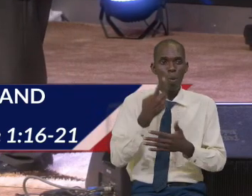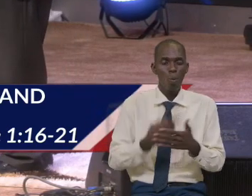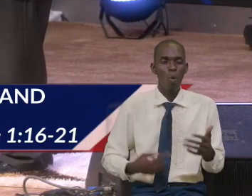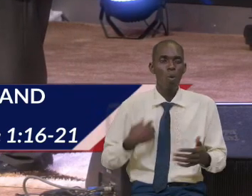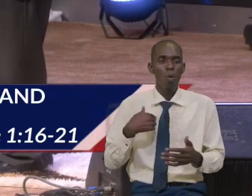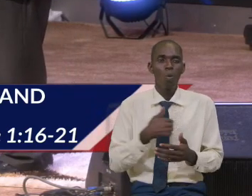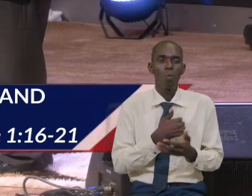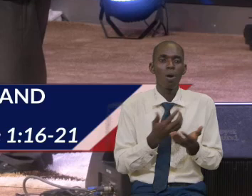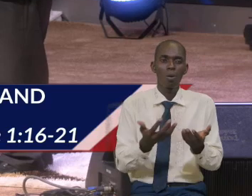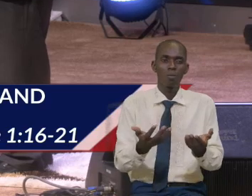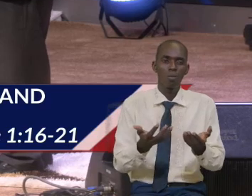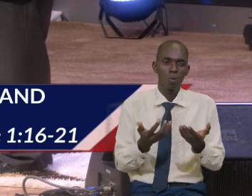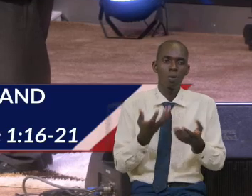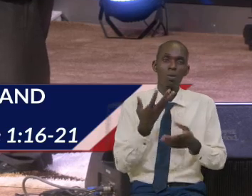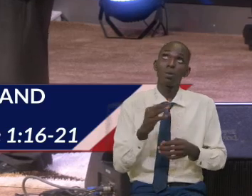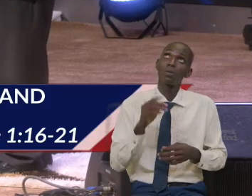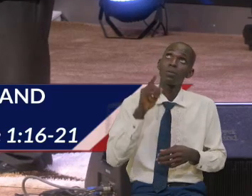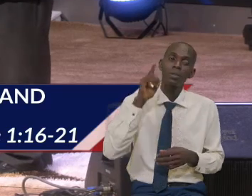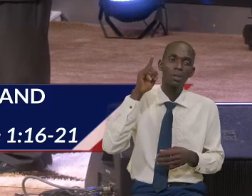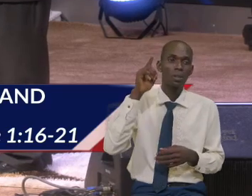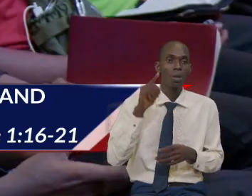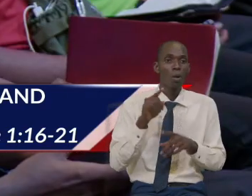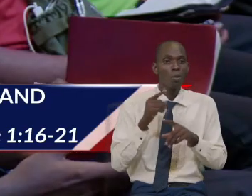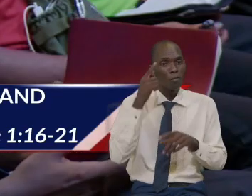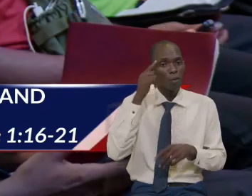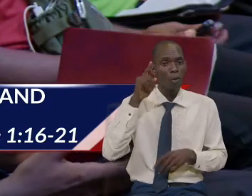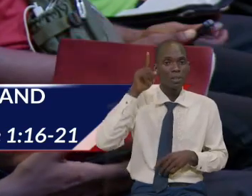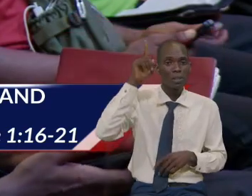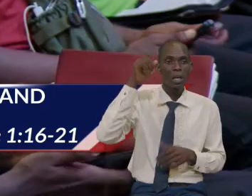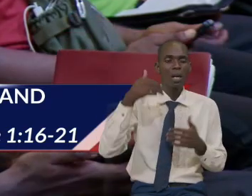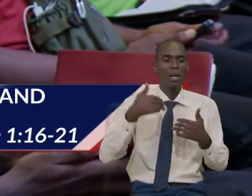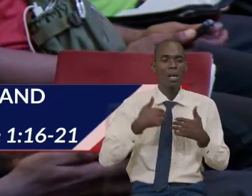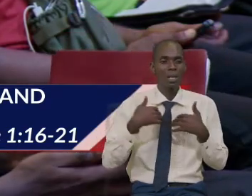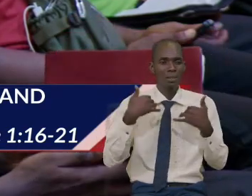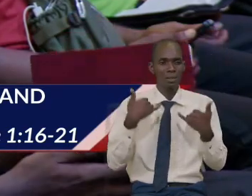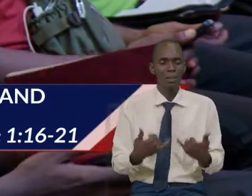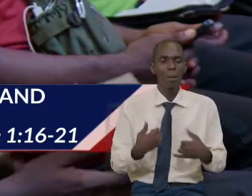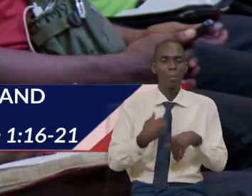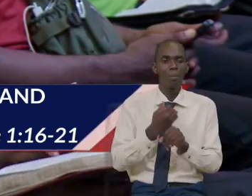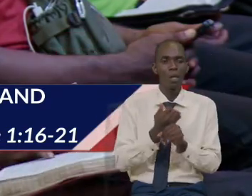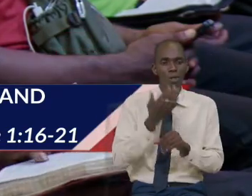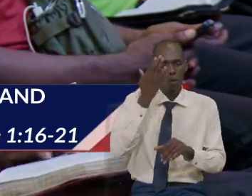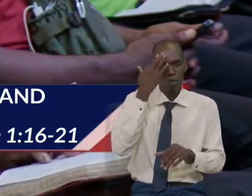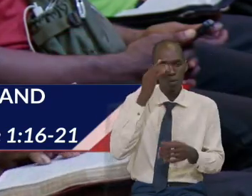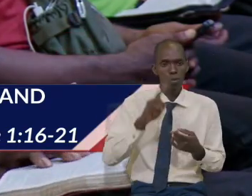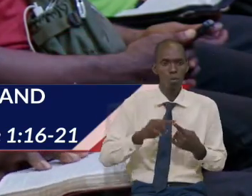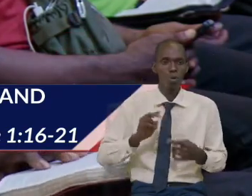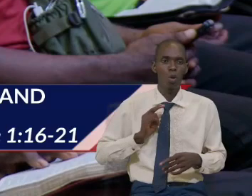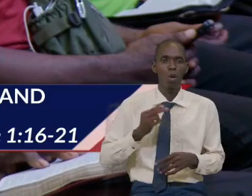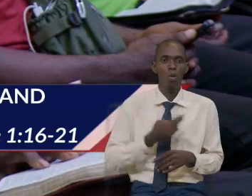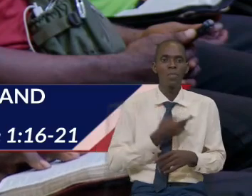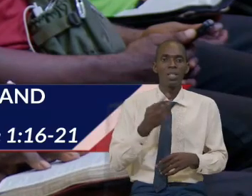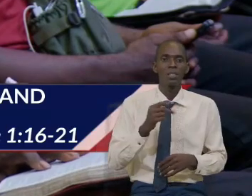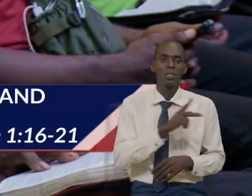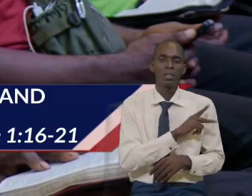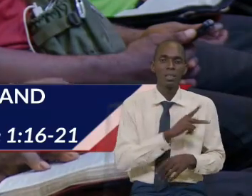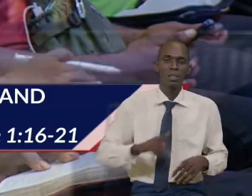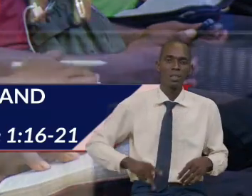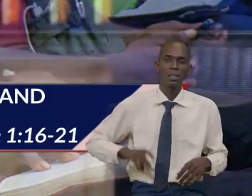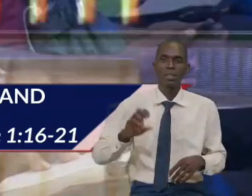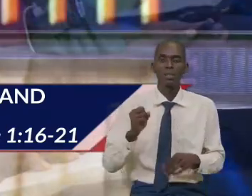we desired of thee. For thou hast now made known unto us